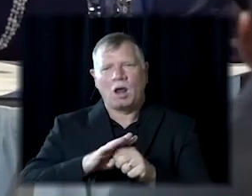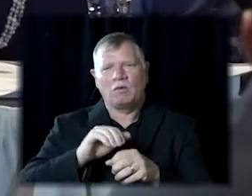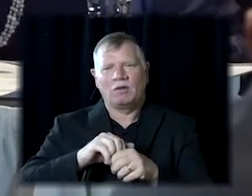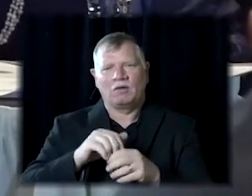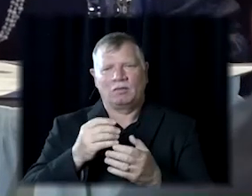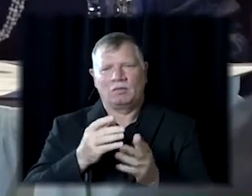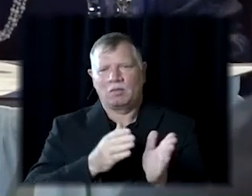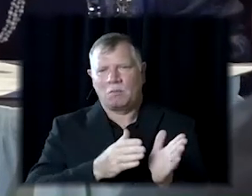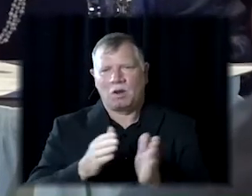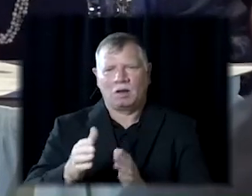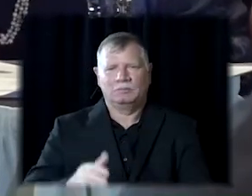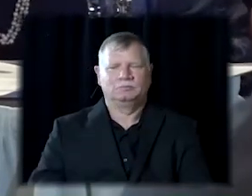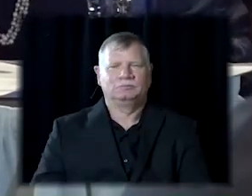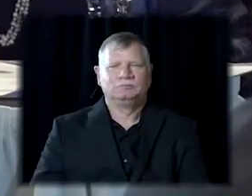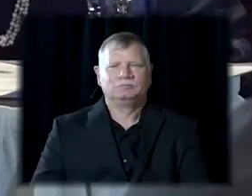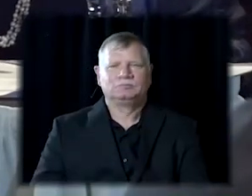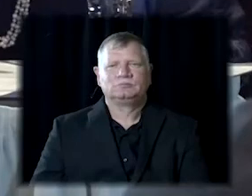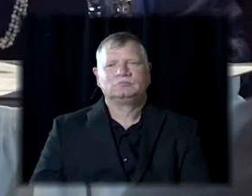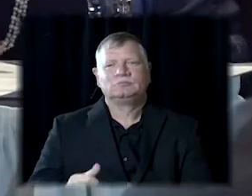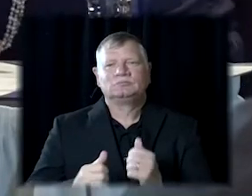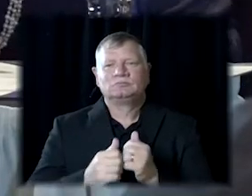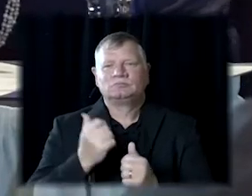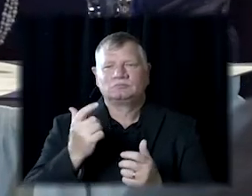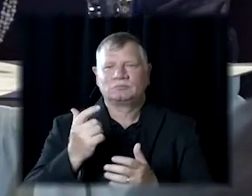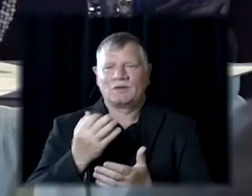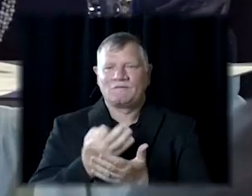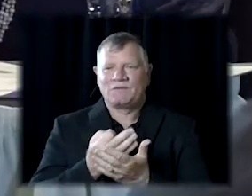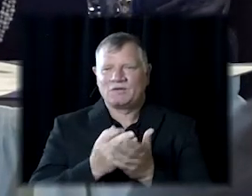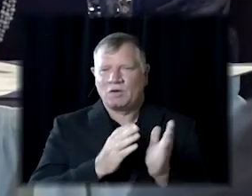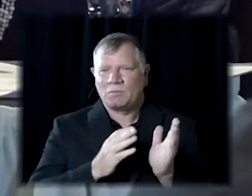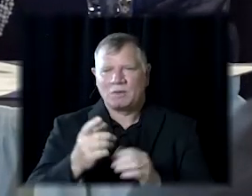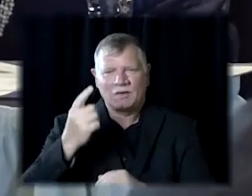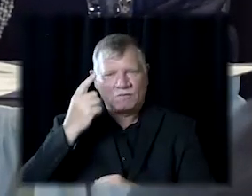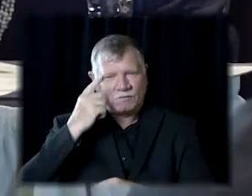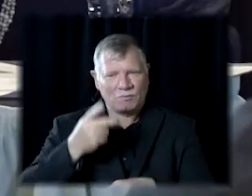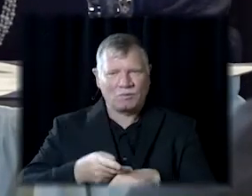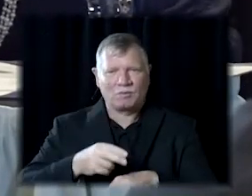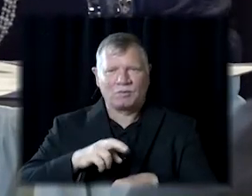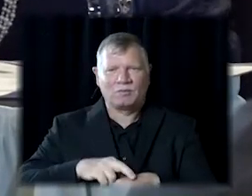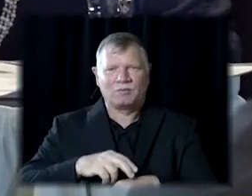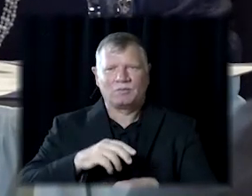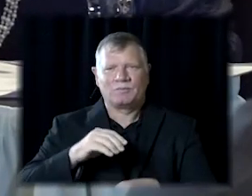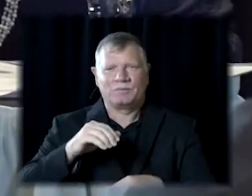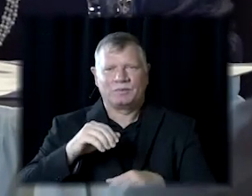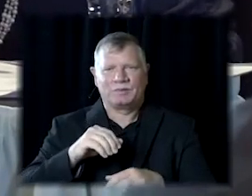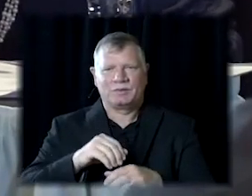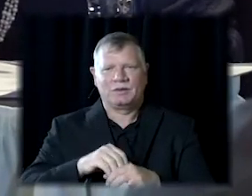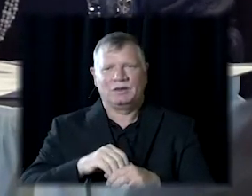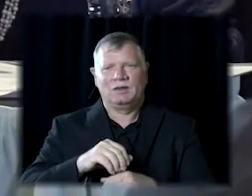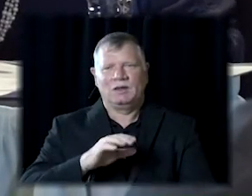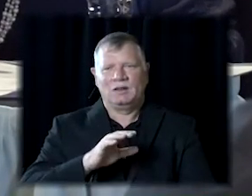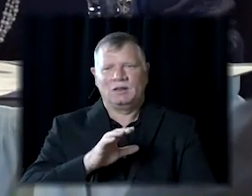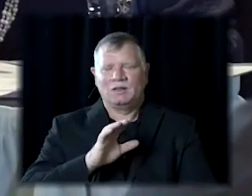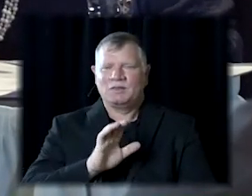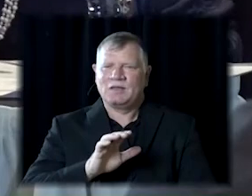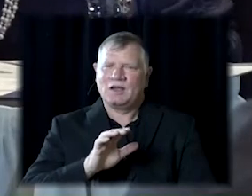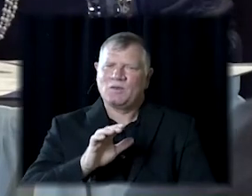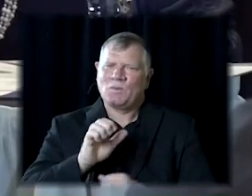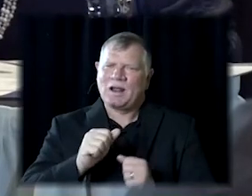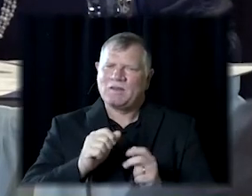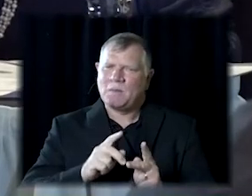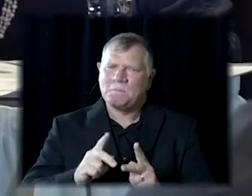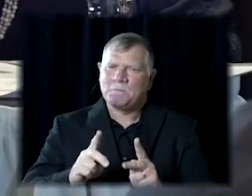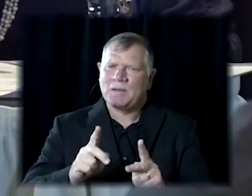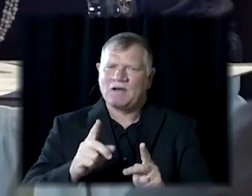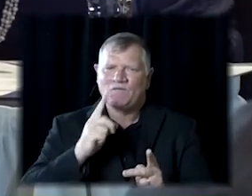most important mandates of PROMESA is the elaboration of fiscal plans for the Commonwealth of Puerto Rico and its instrumentalities to lay out a path